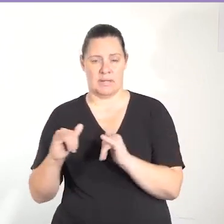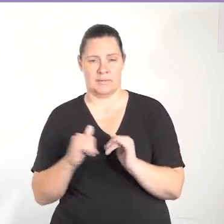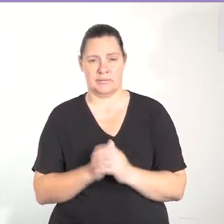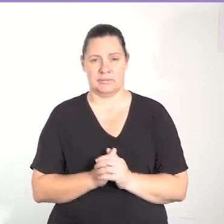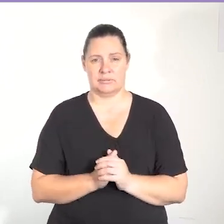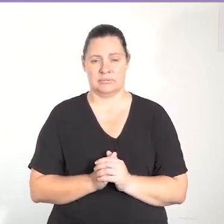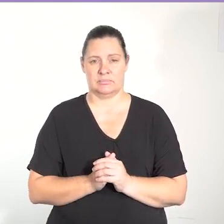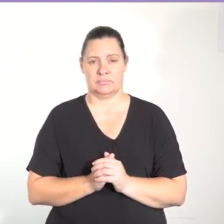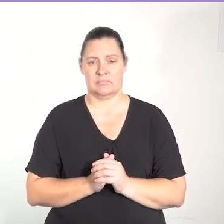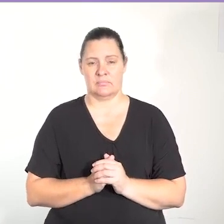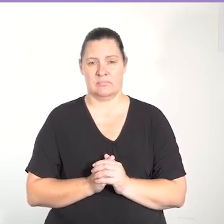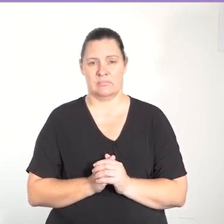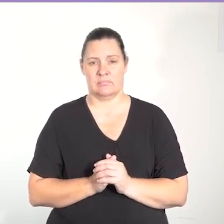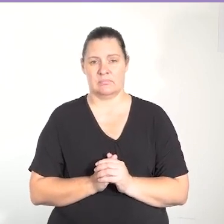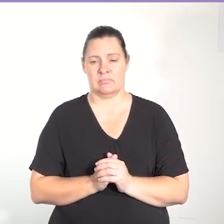one.